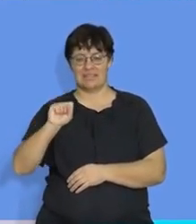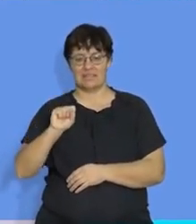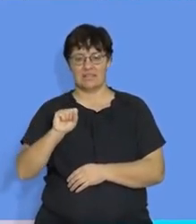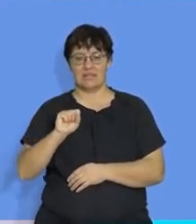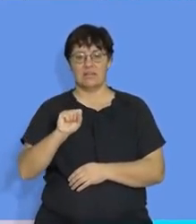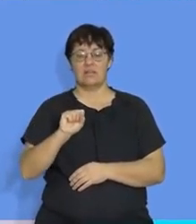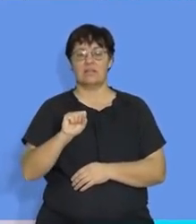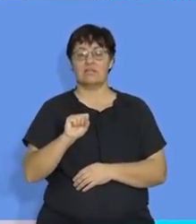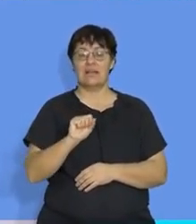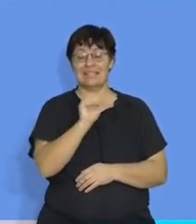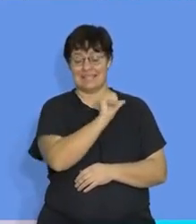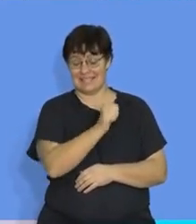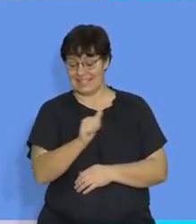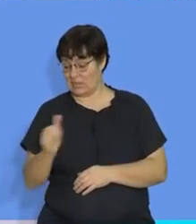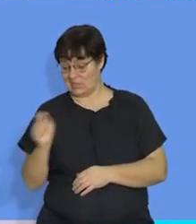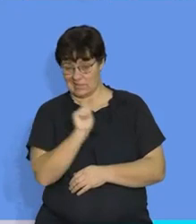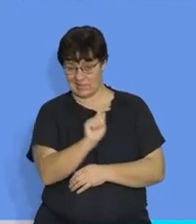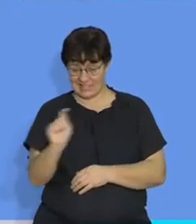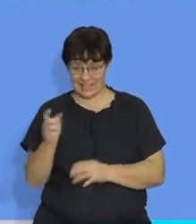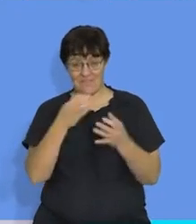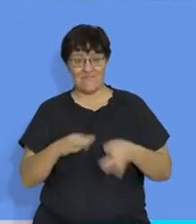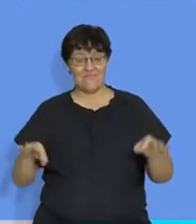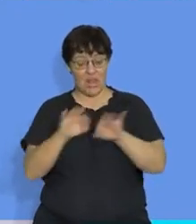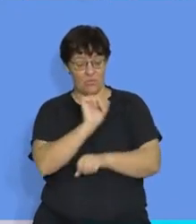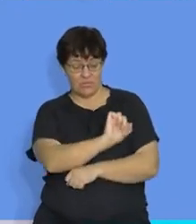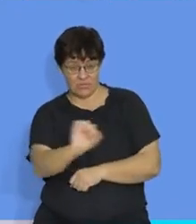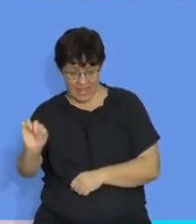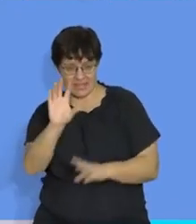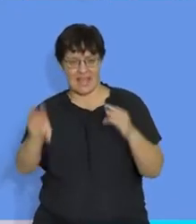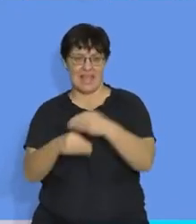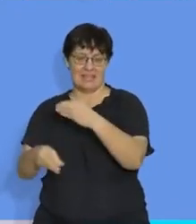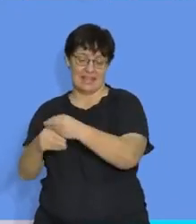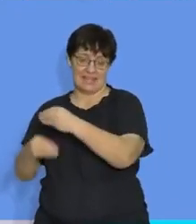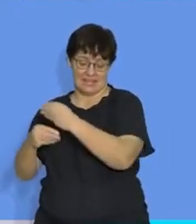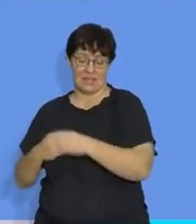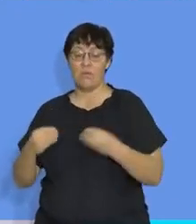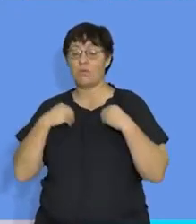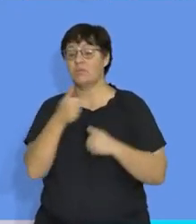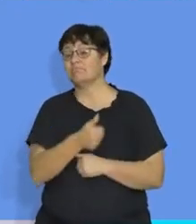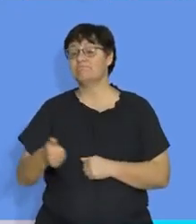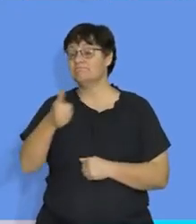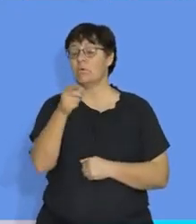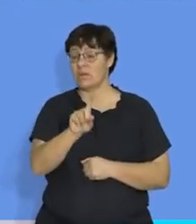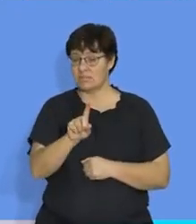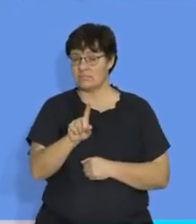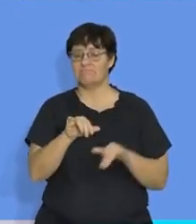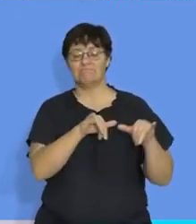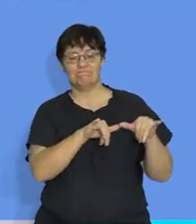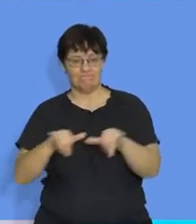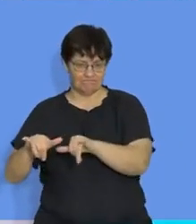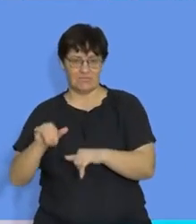of a geometric sequence together. The main property of a geometric sequence is the fact that there is a